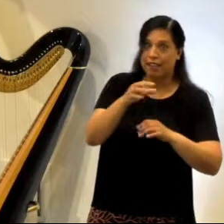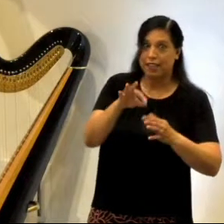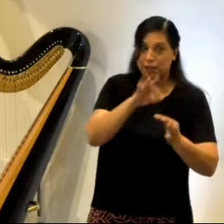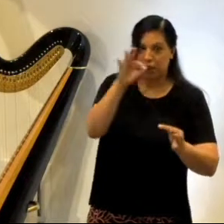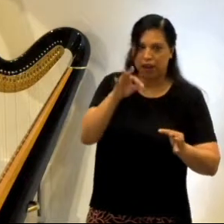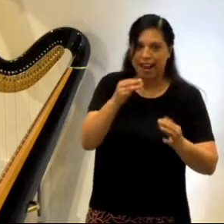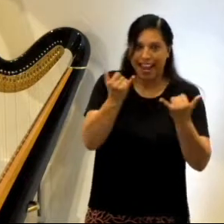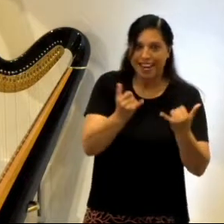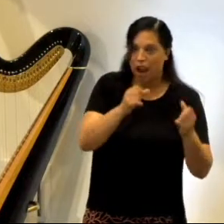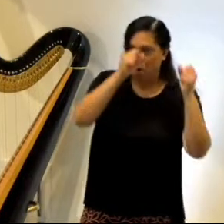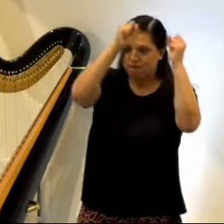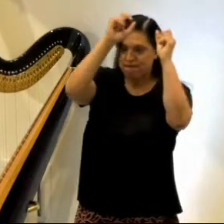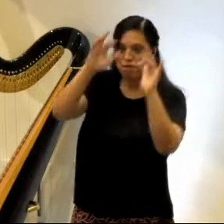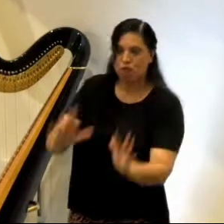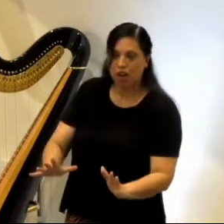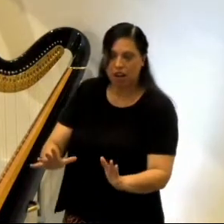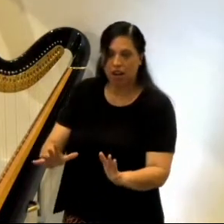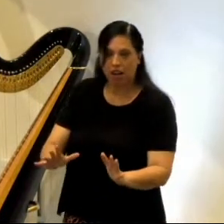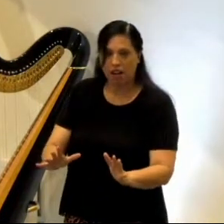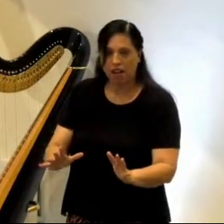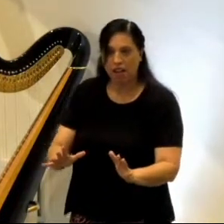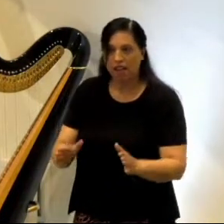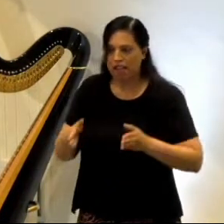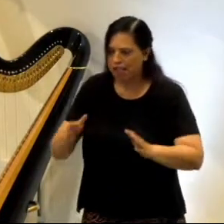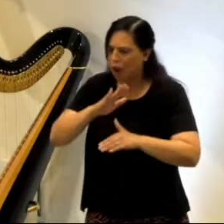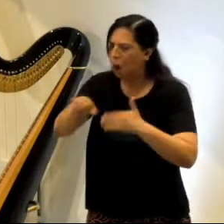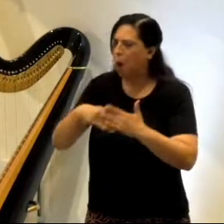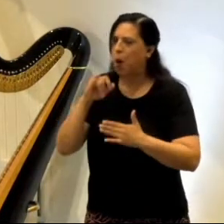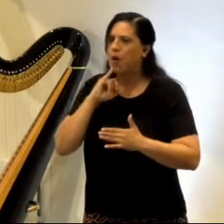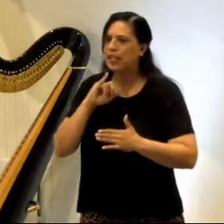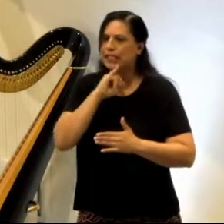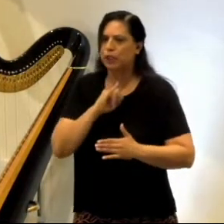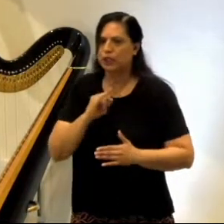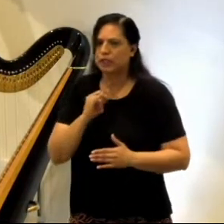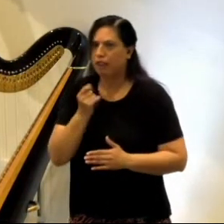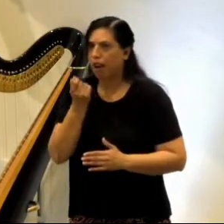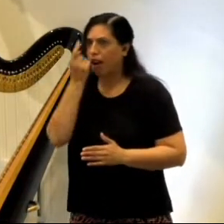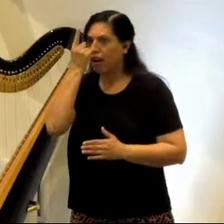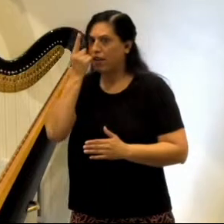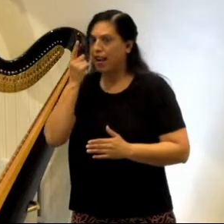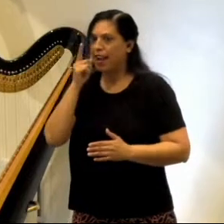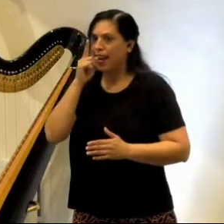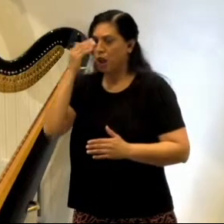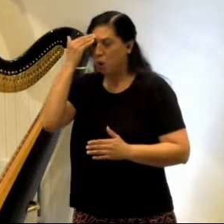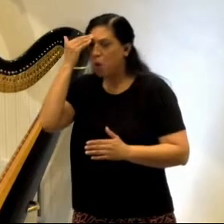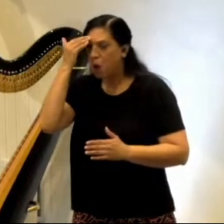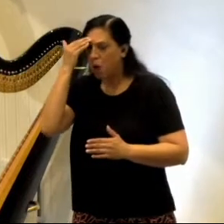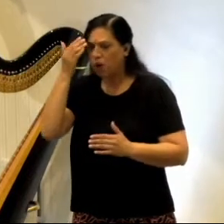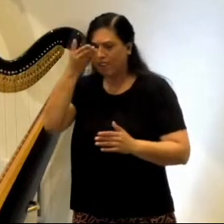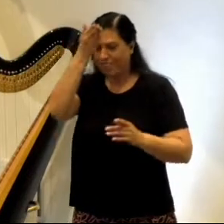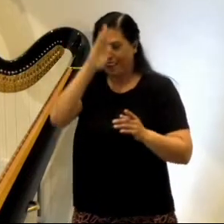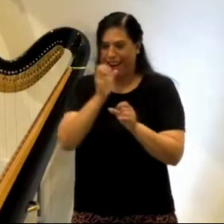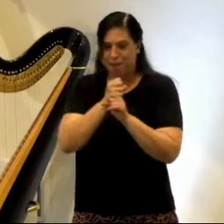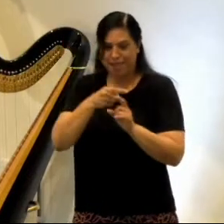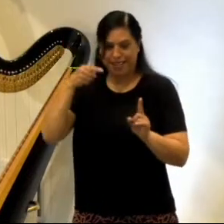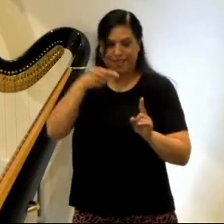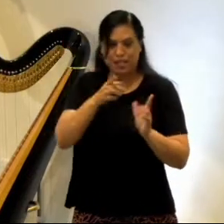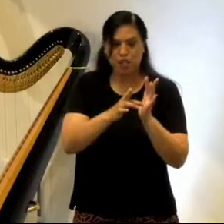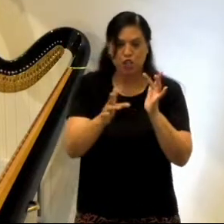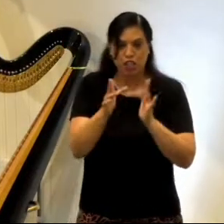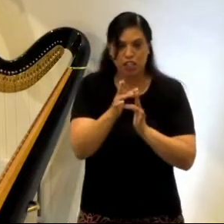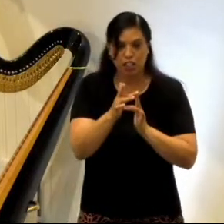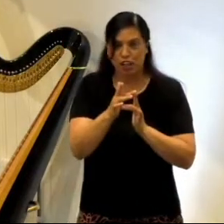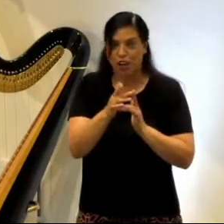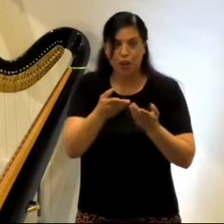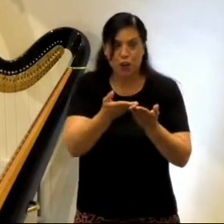hear. Therefore, let all Israel be assured of this. God has made this Jesus, whom you crucified,